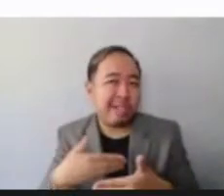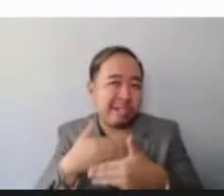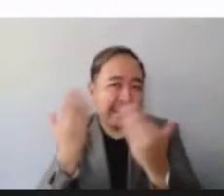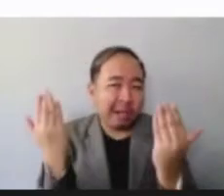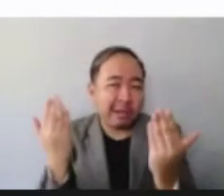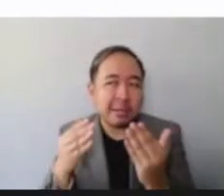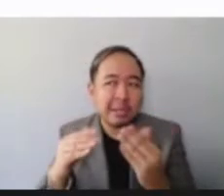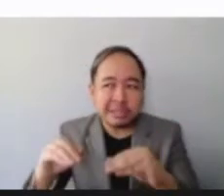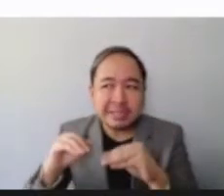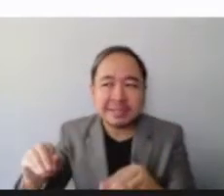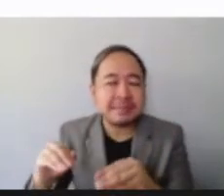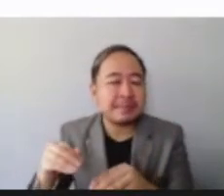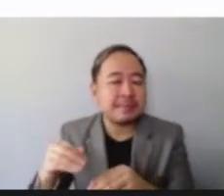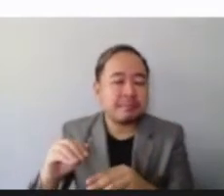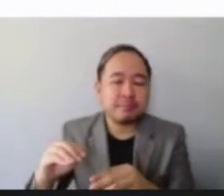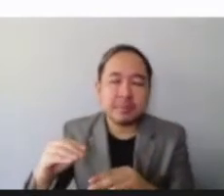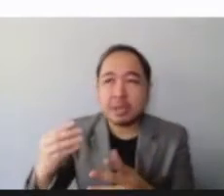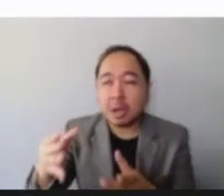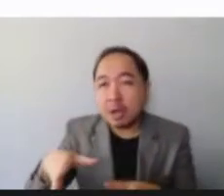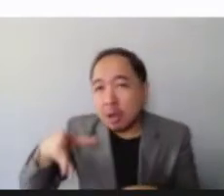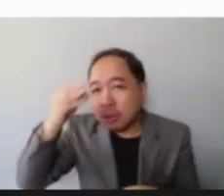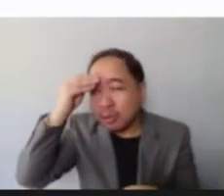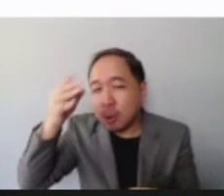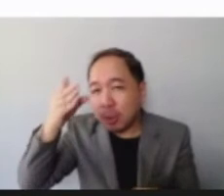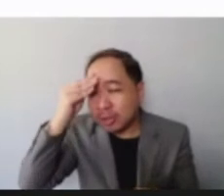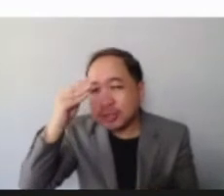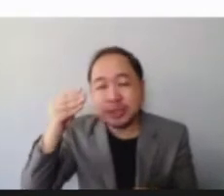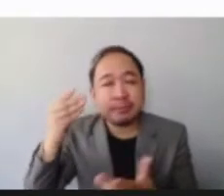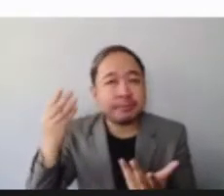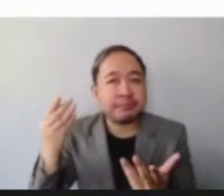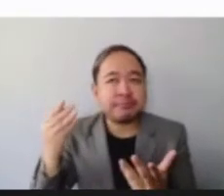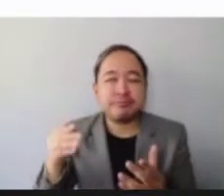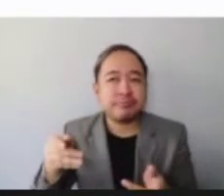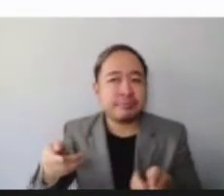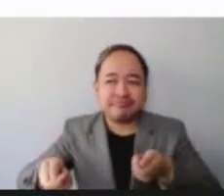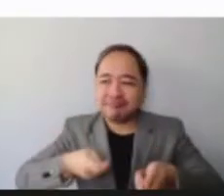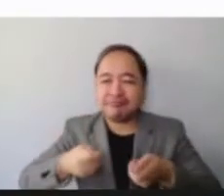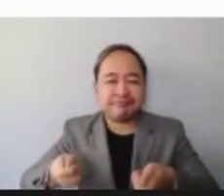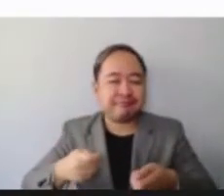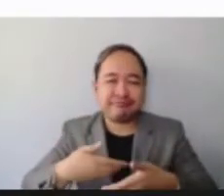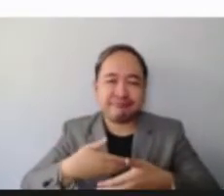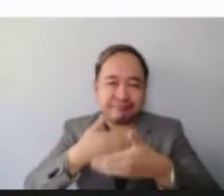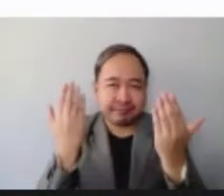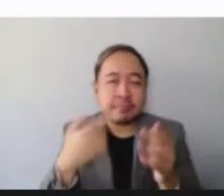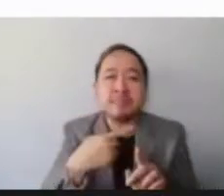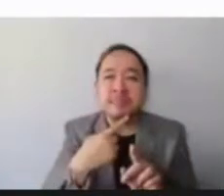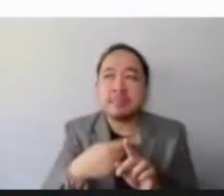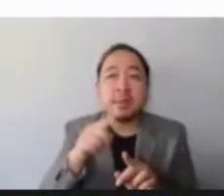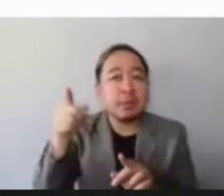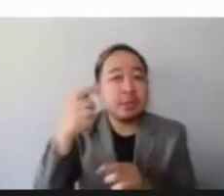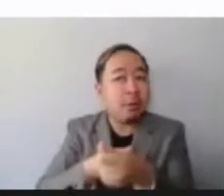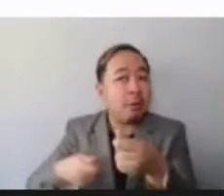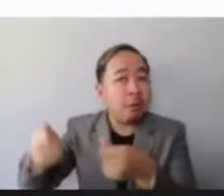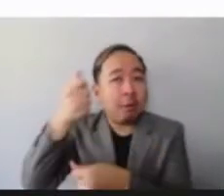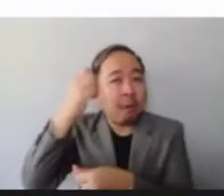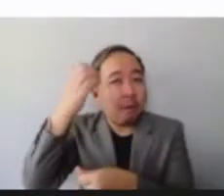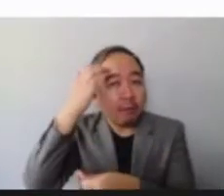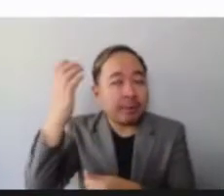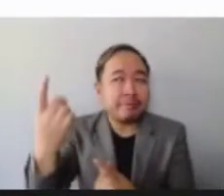across all respondent groups but in terms of respondents from official government